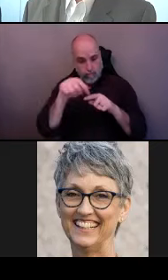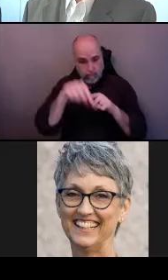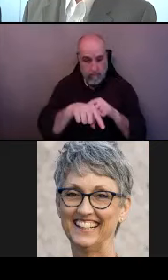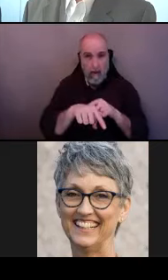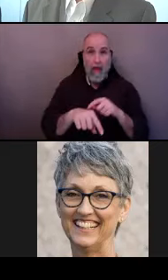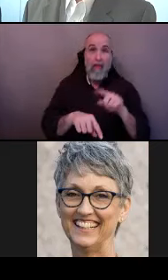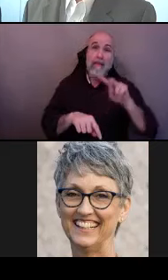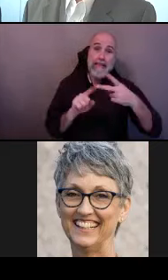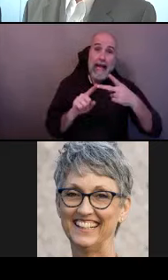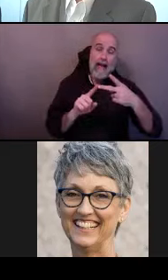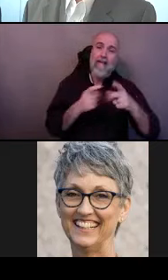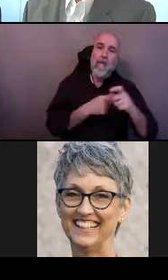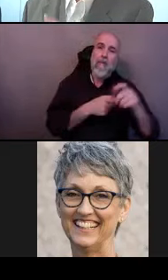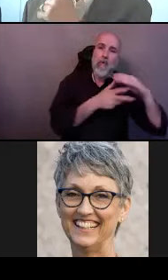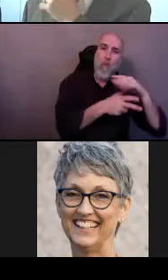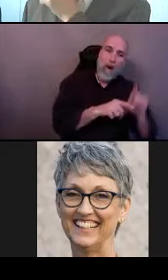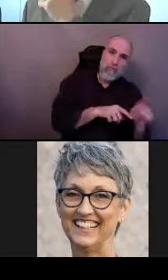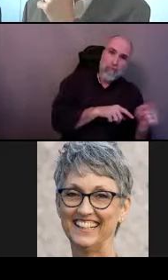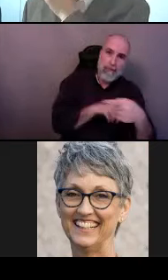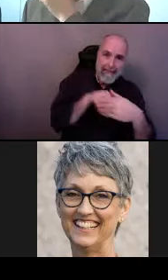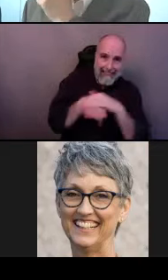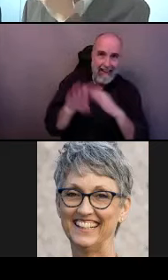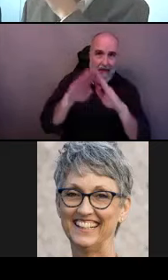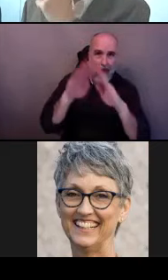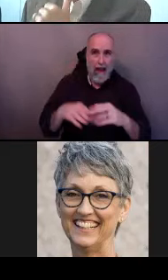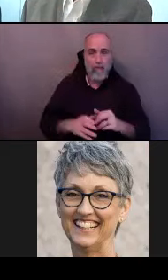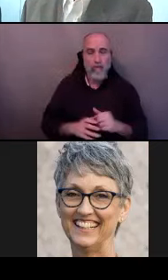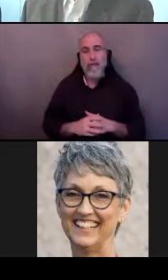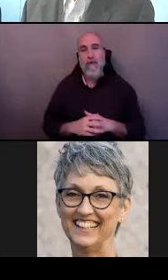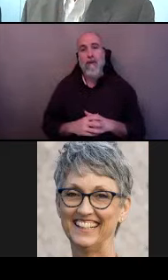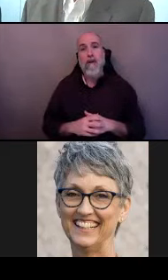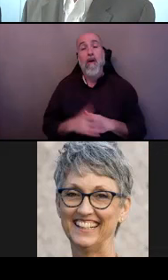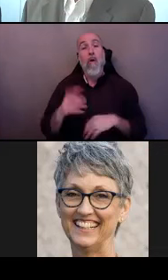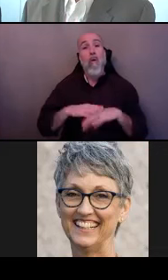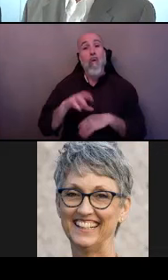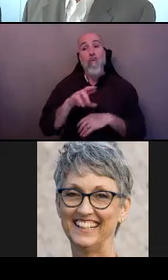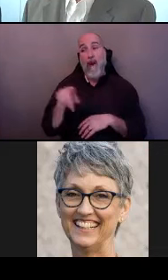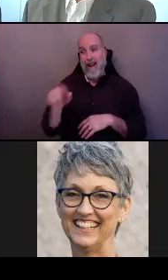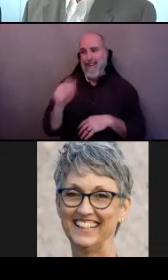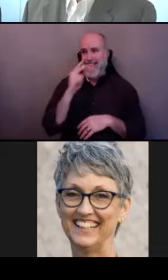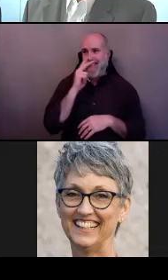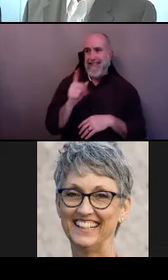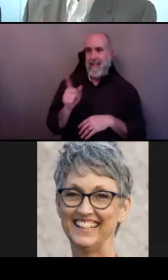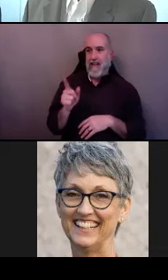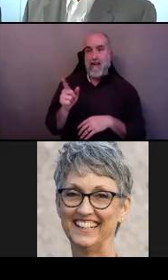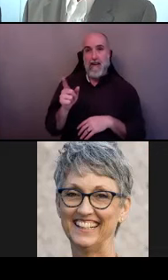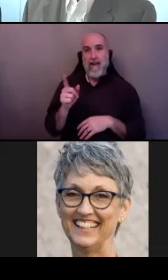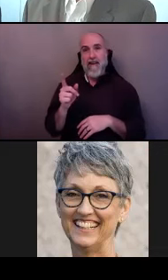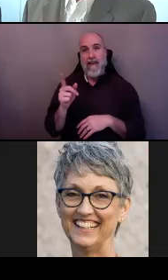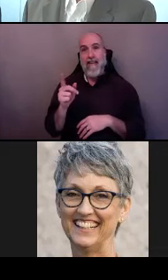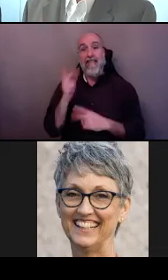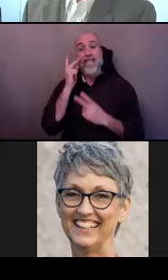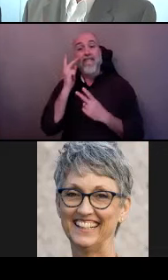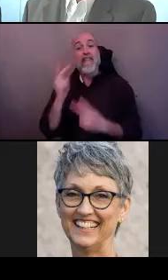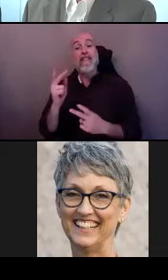garage to inside the house. In the image on the right, we have you can see that the visible entrance is